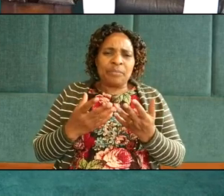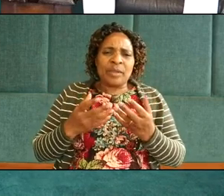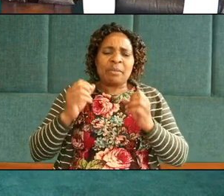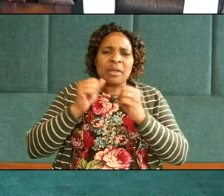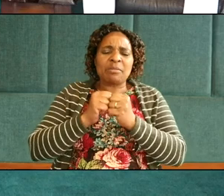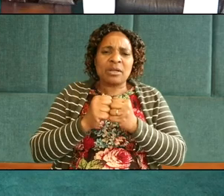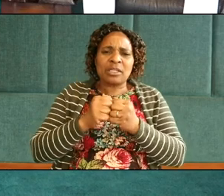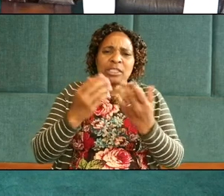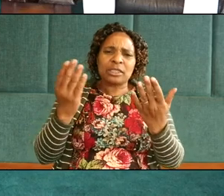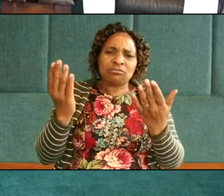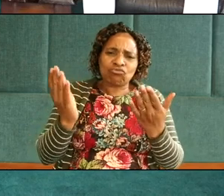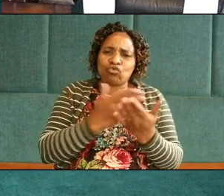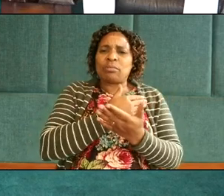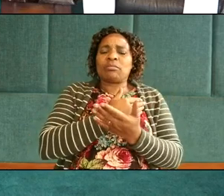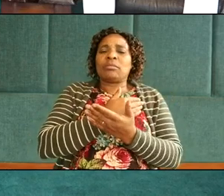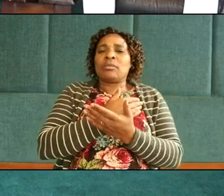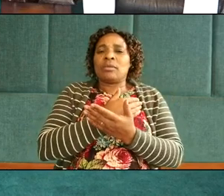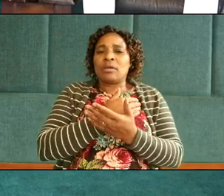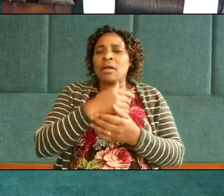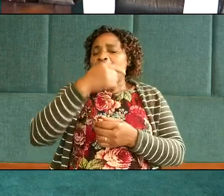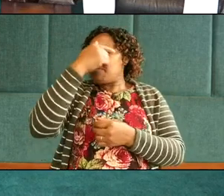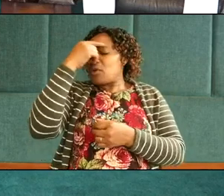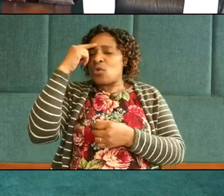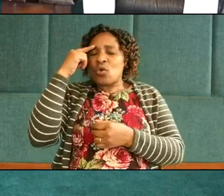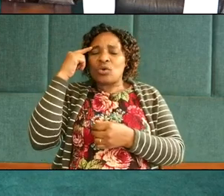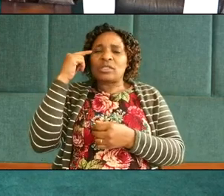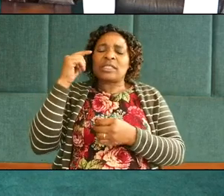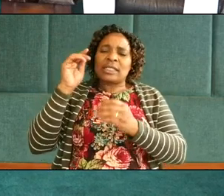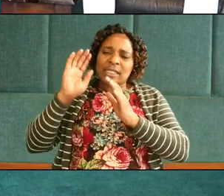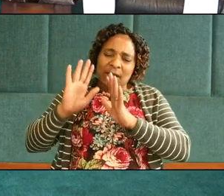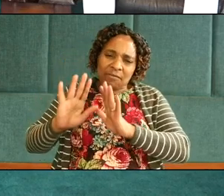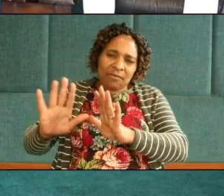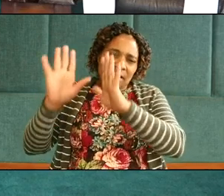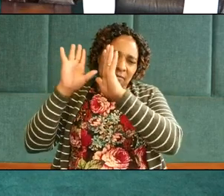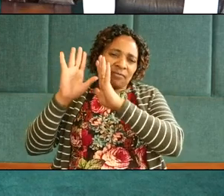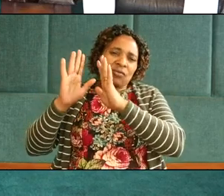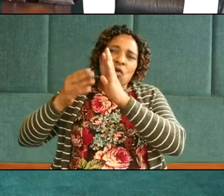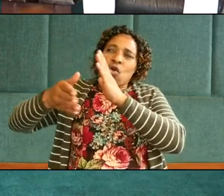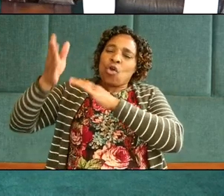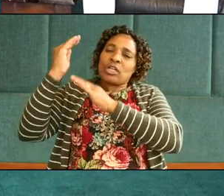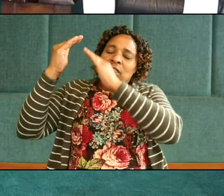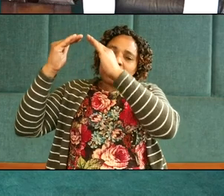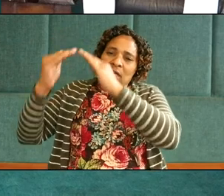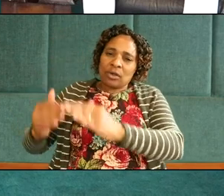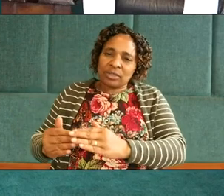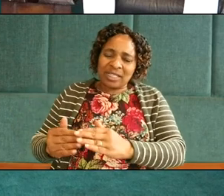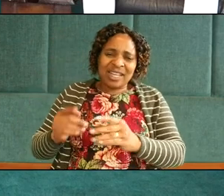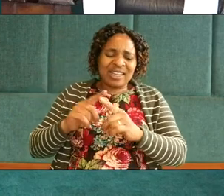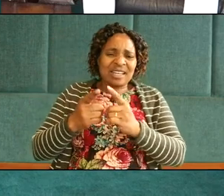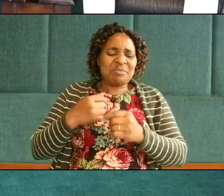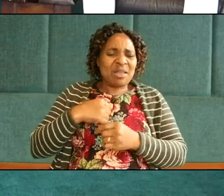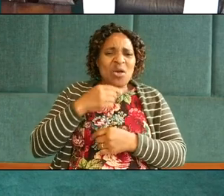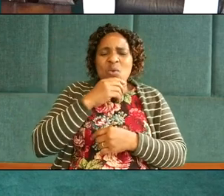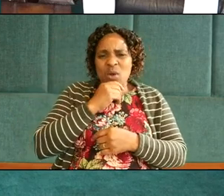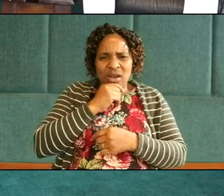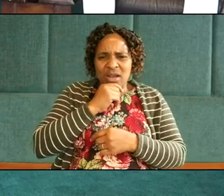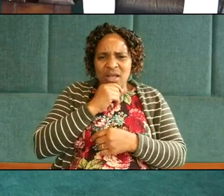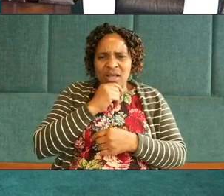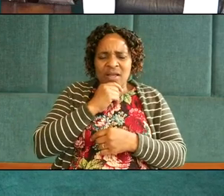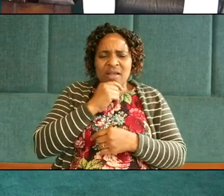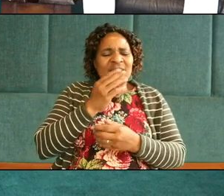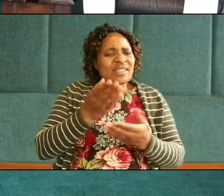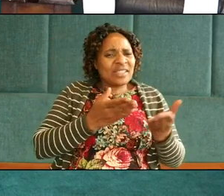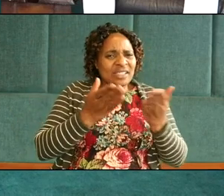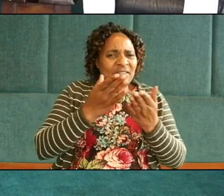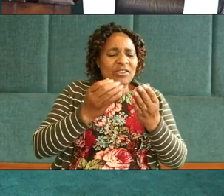it. And he says it's because they had left their God's house in ruins. So I wonder whether... does the